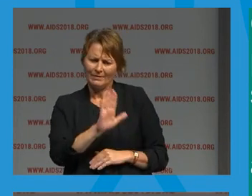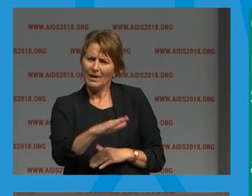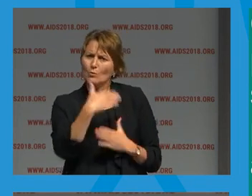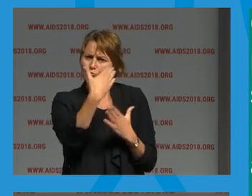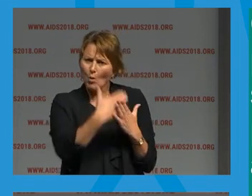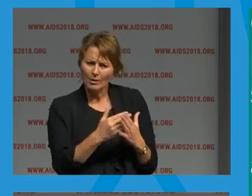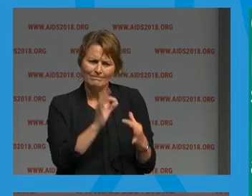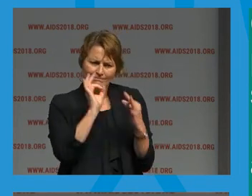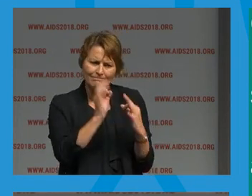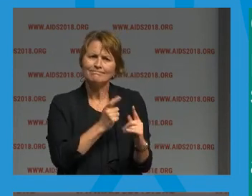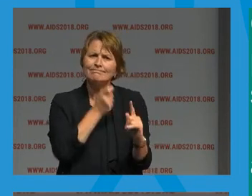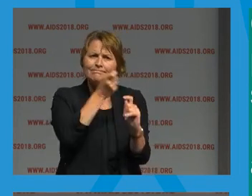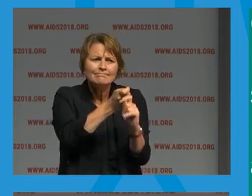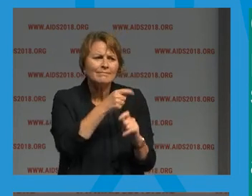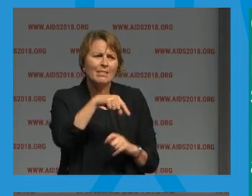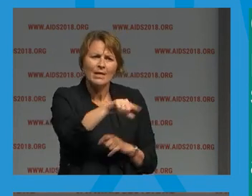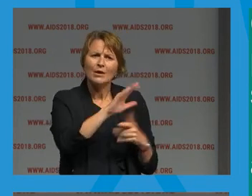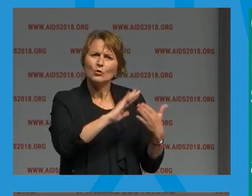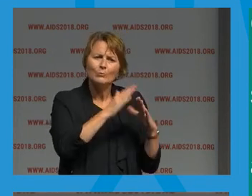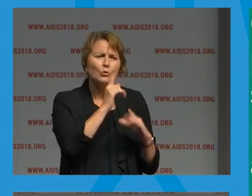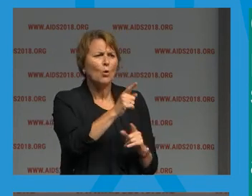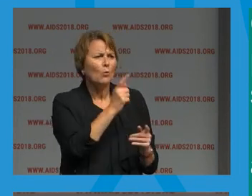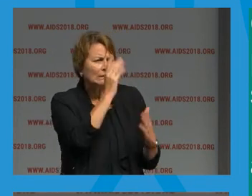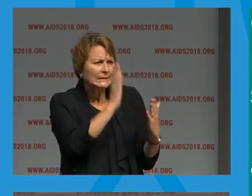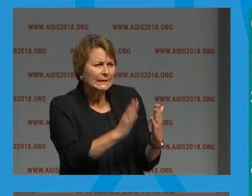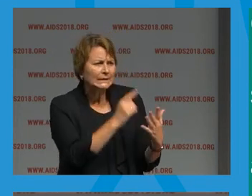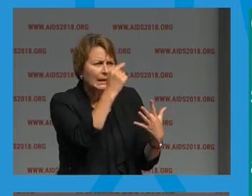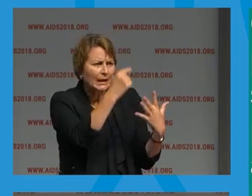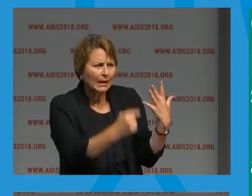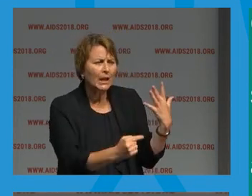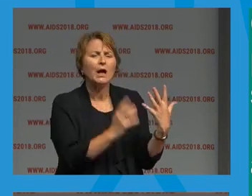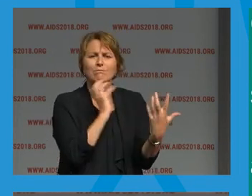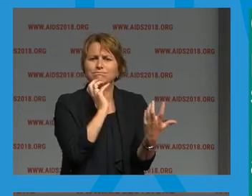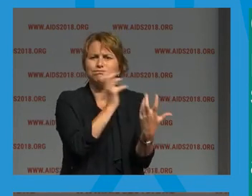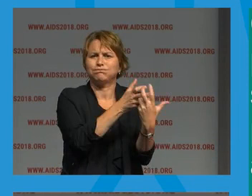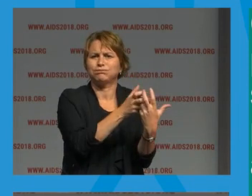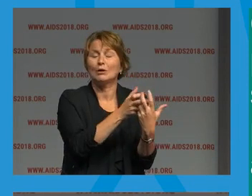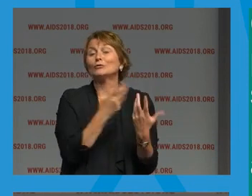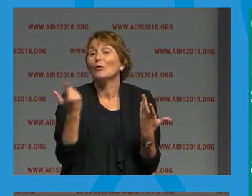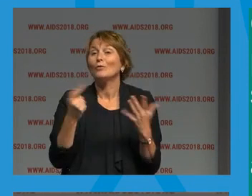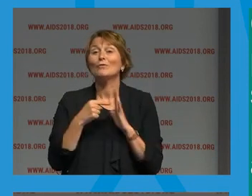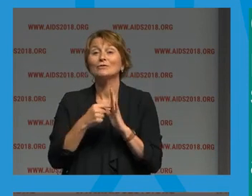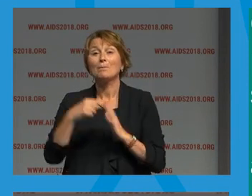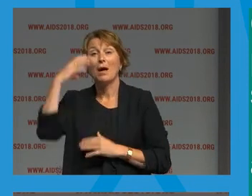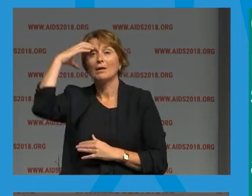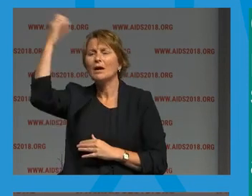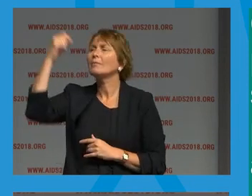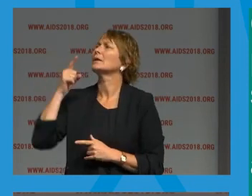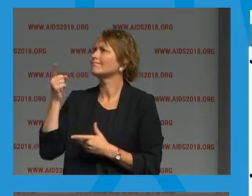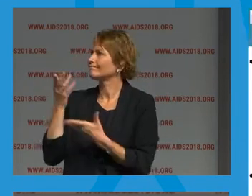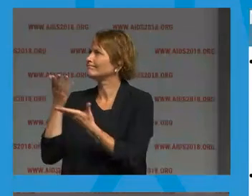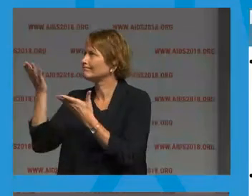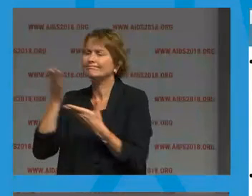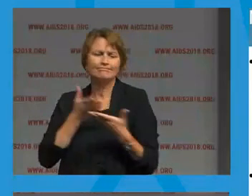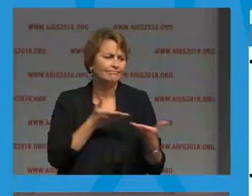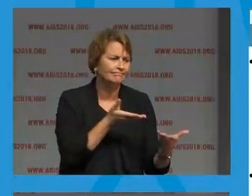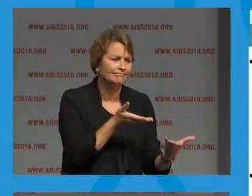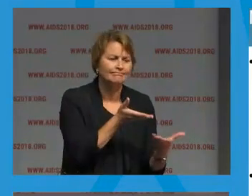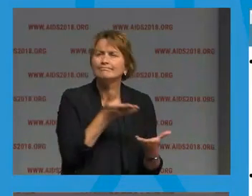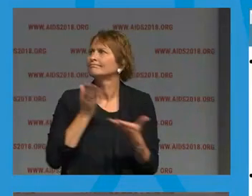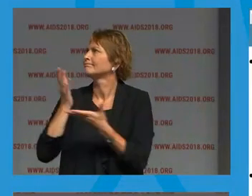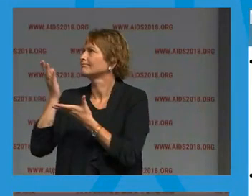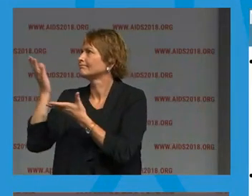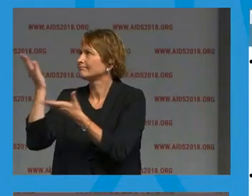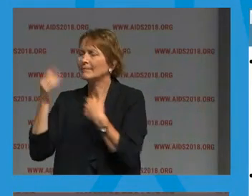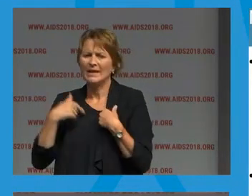adapted specifically to the needs and ensure that we're in sync with governments and evaluating constantly why something is not working